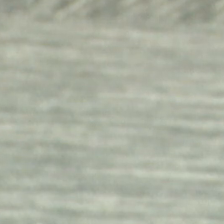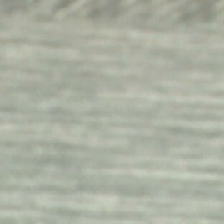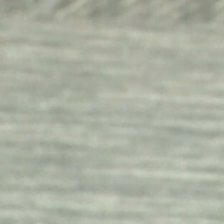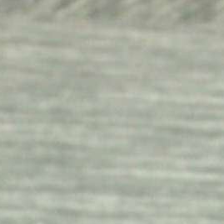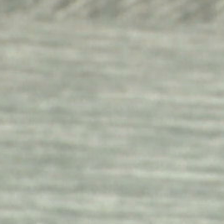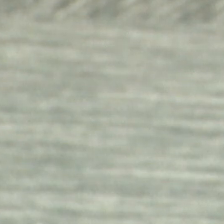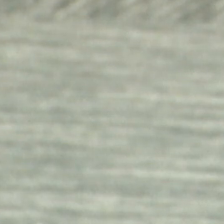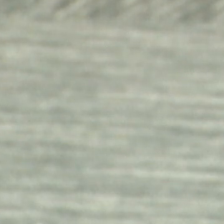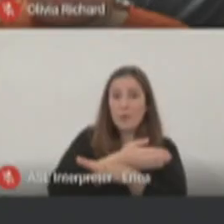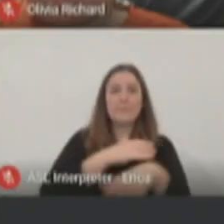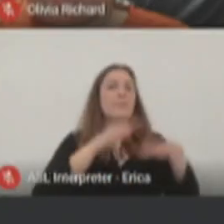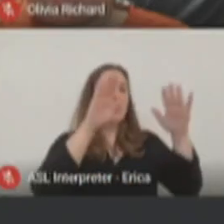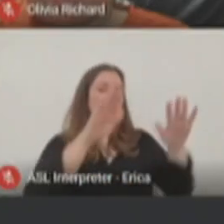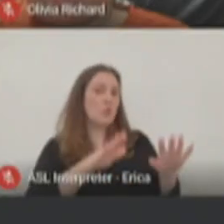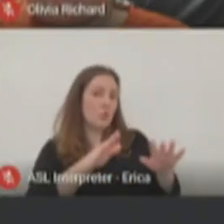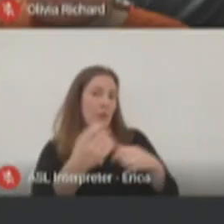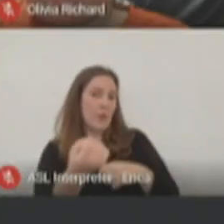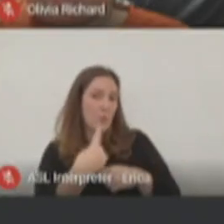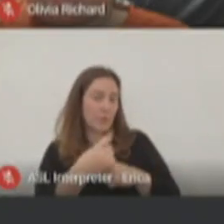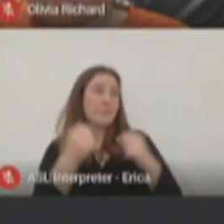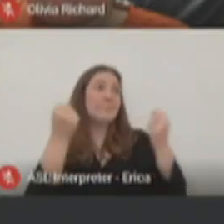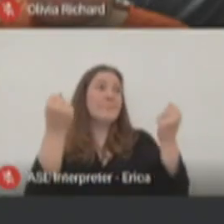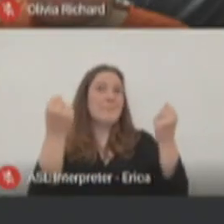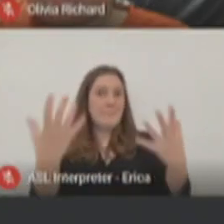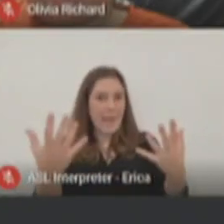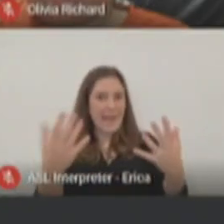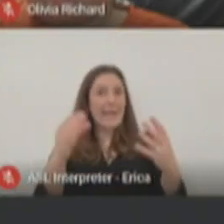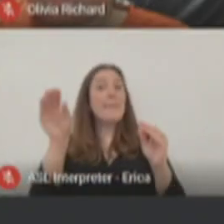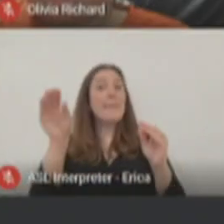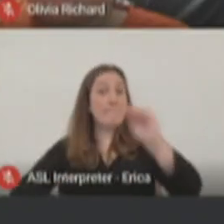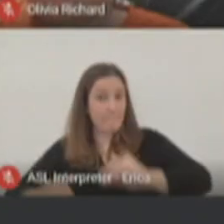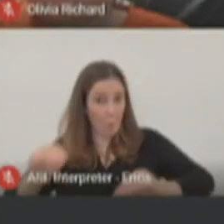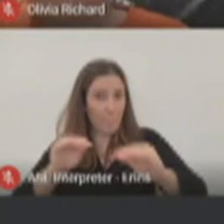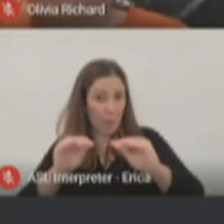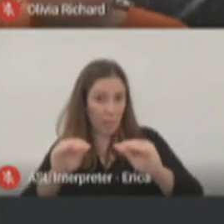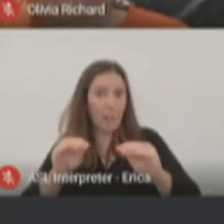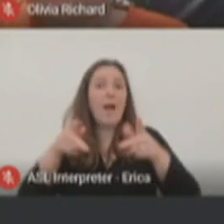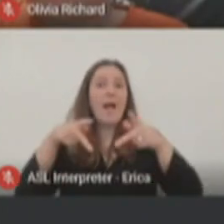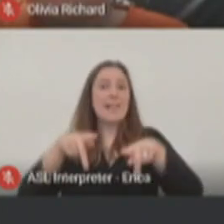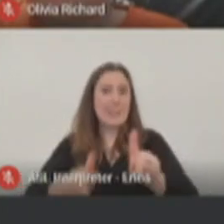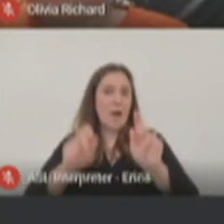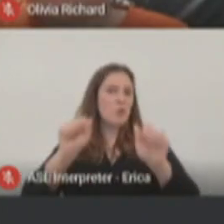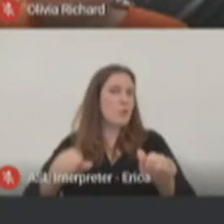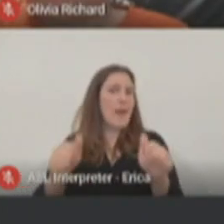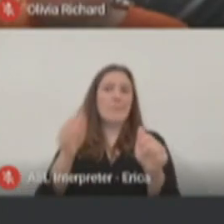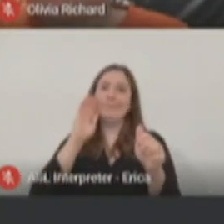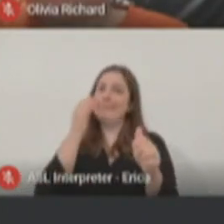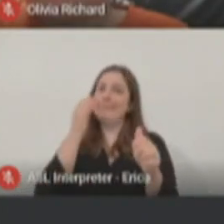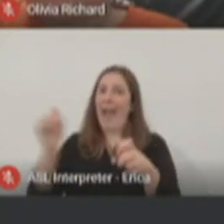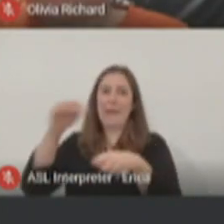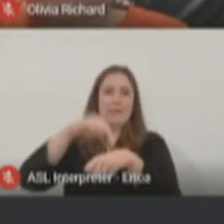Great question. Many of the sites, the mobile sites, do take walk-ins. So that is